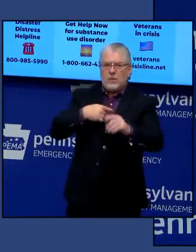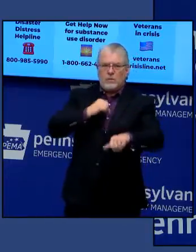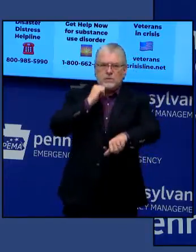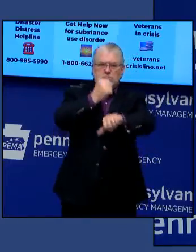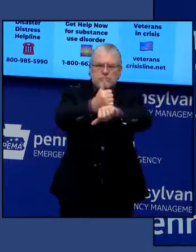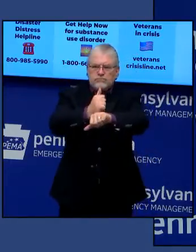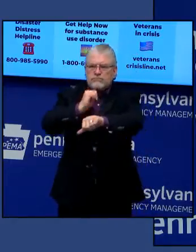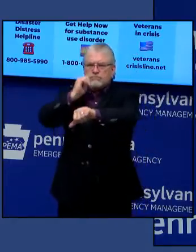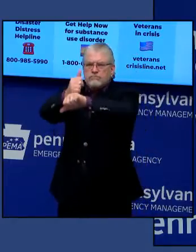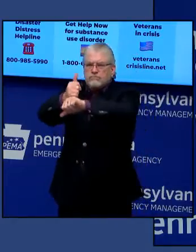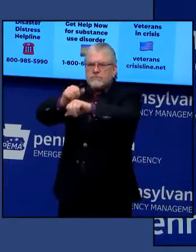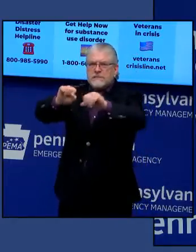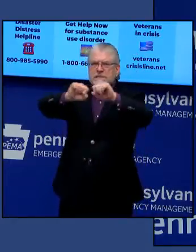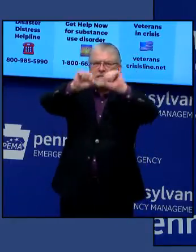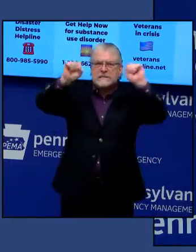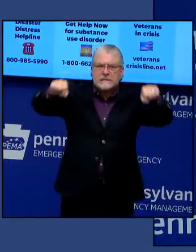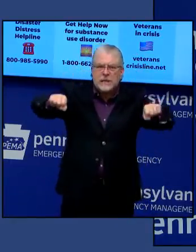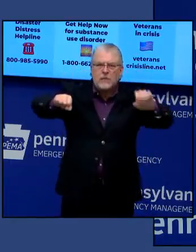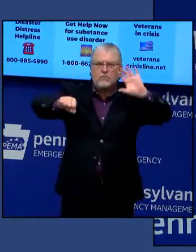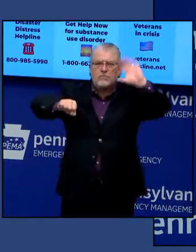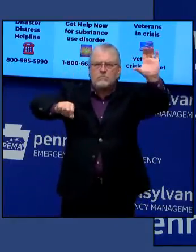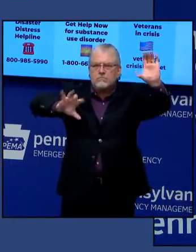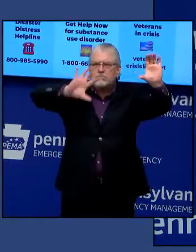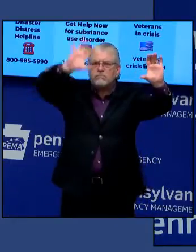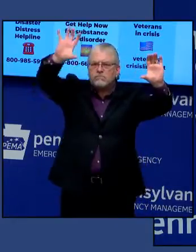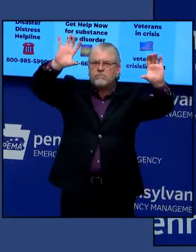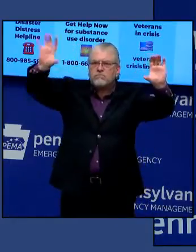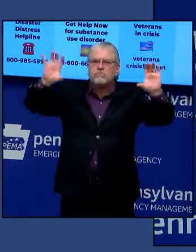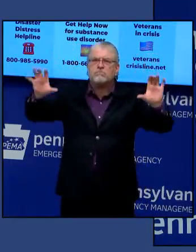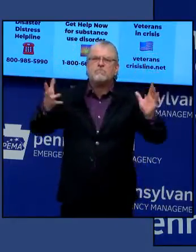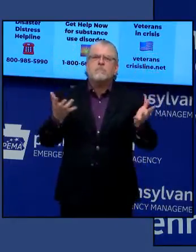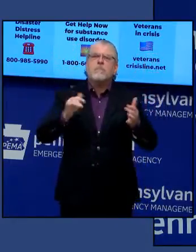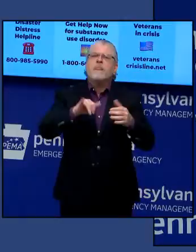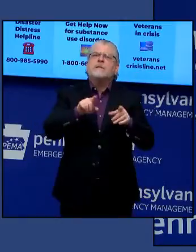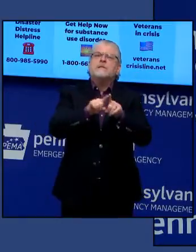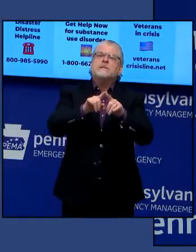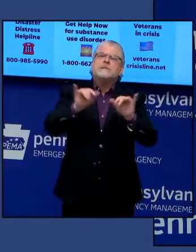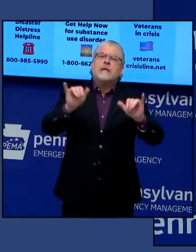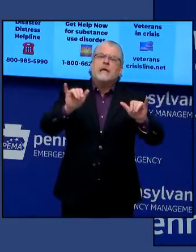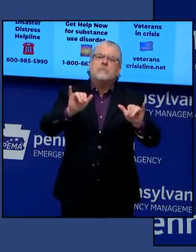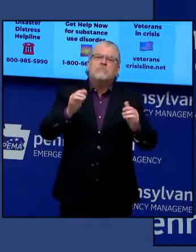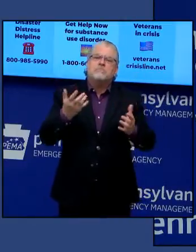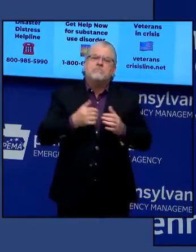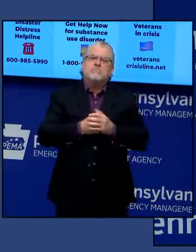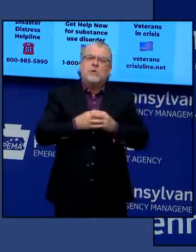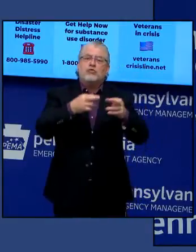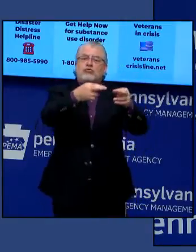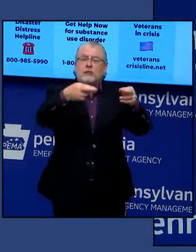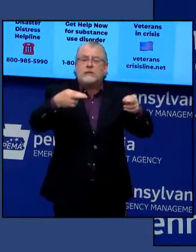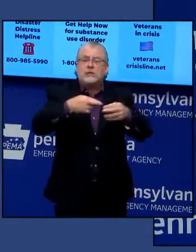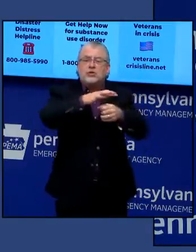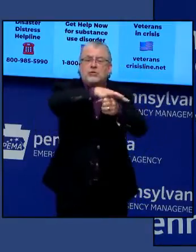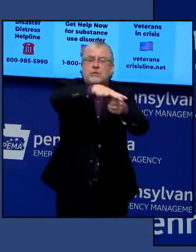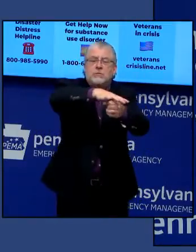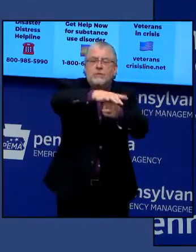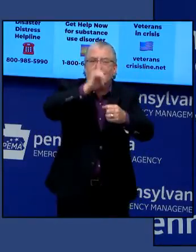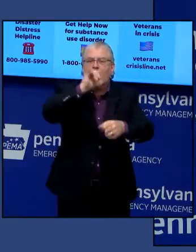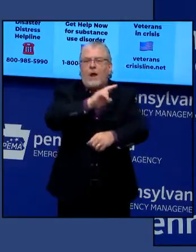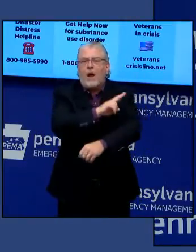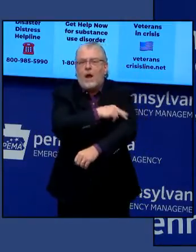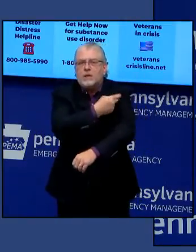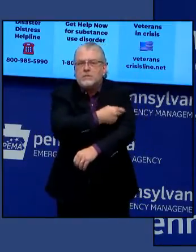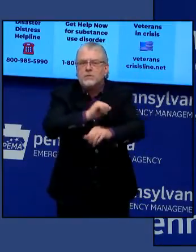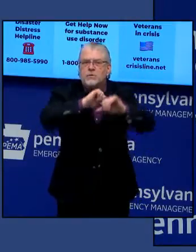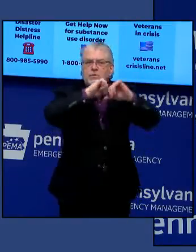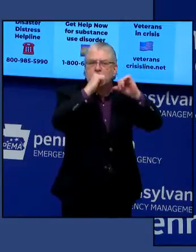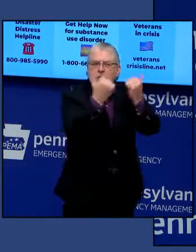are identified. It is how the regions we are in terms of the hospital association